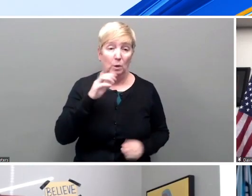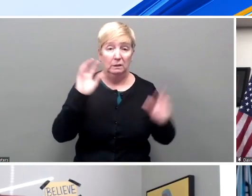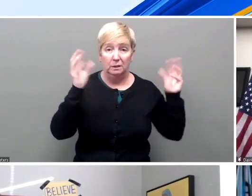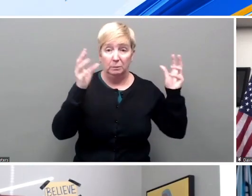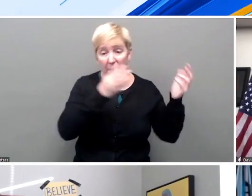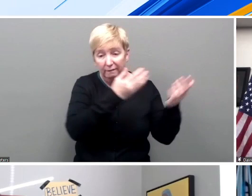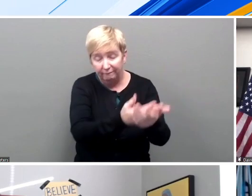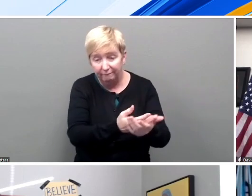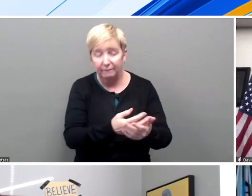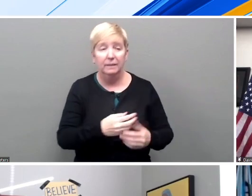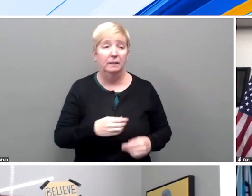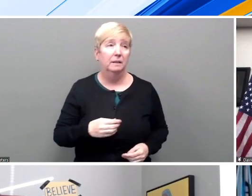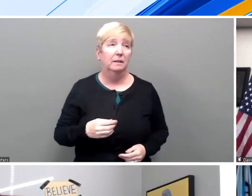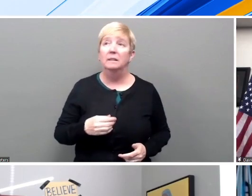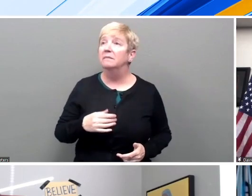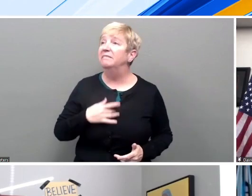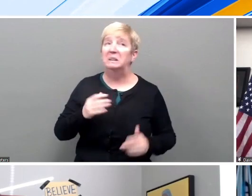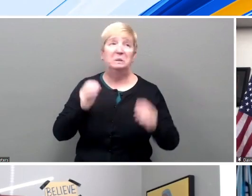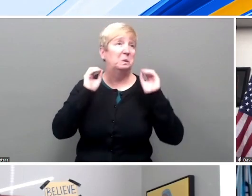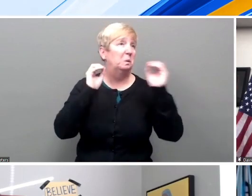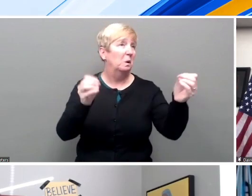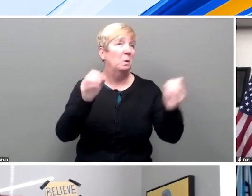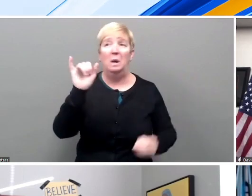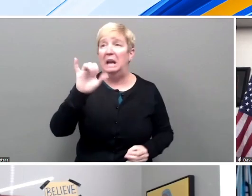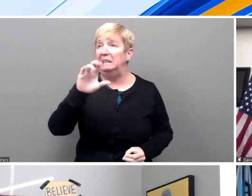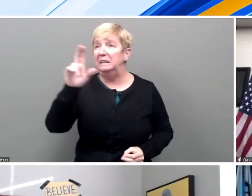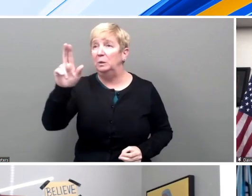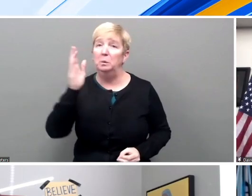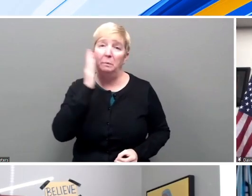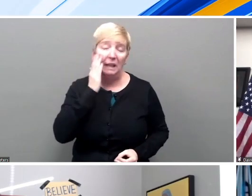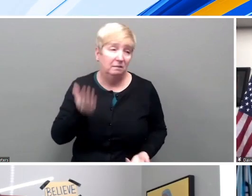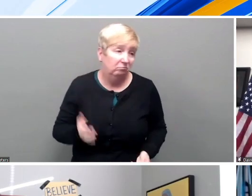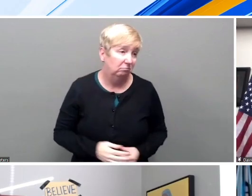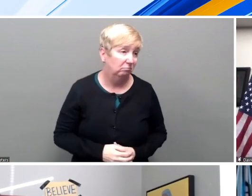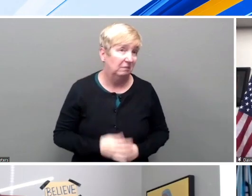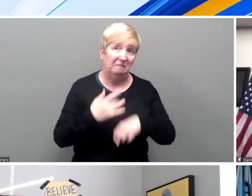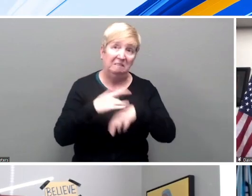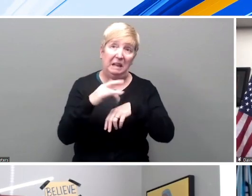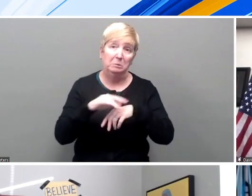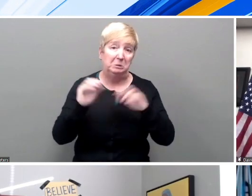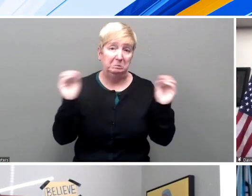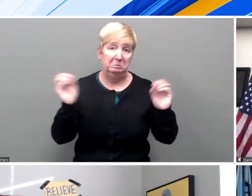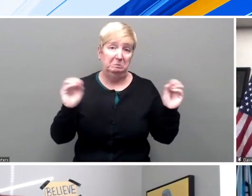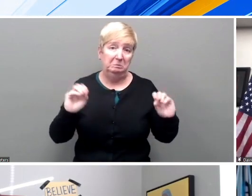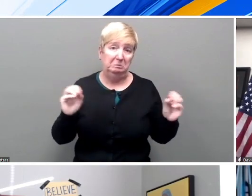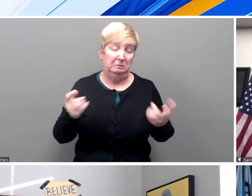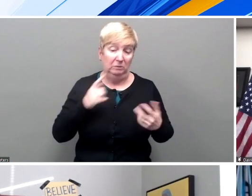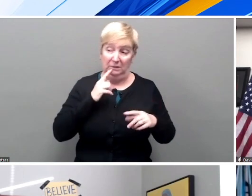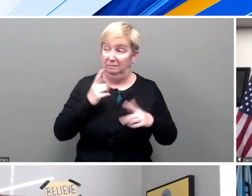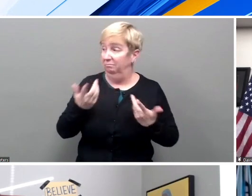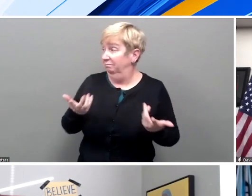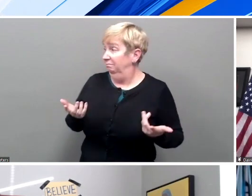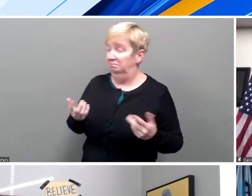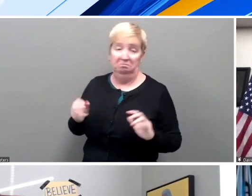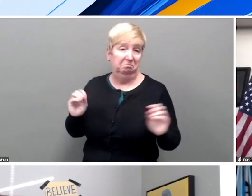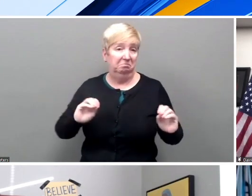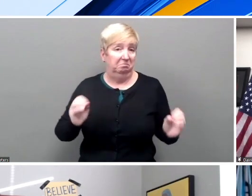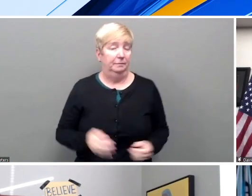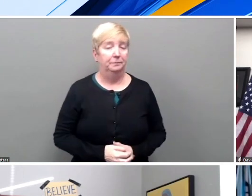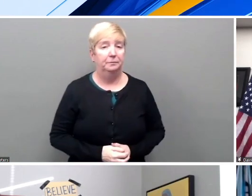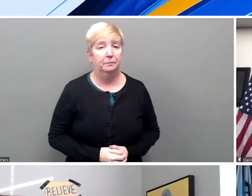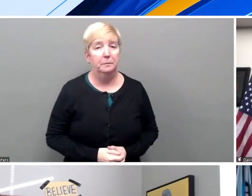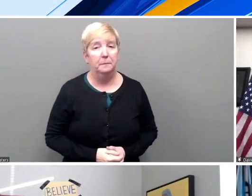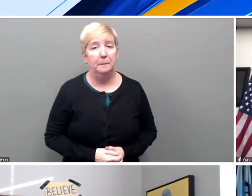wouldn't be an ICU bed for us, and depending on where we are, but really not depending on where we are. So I think if